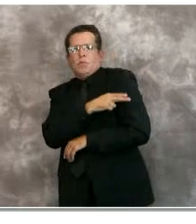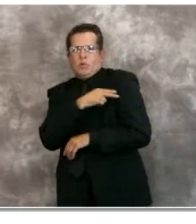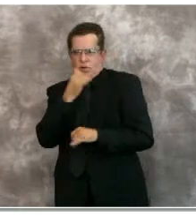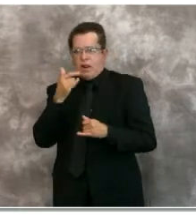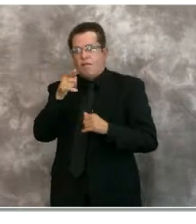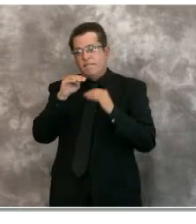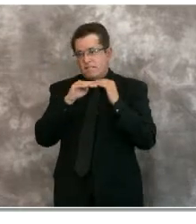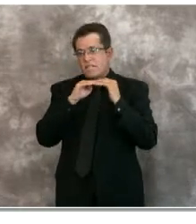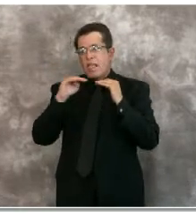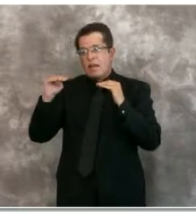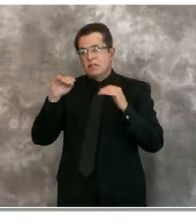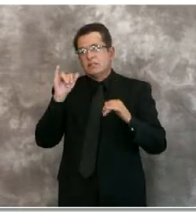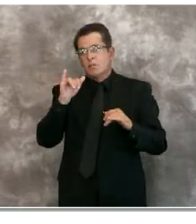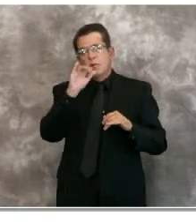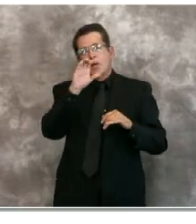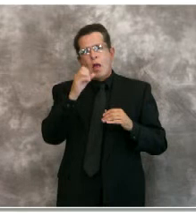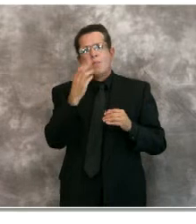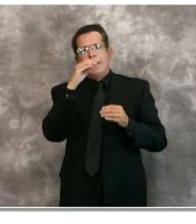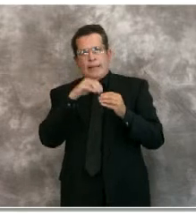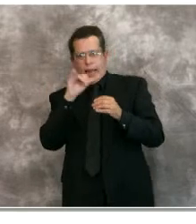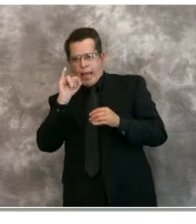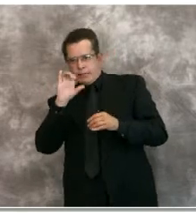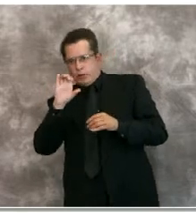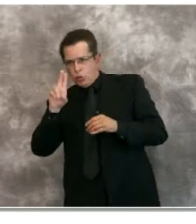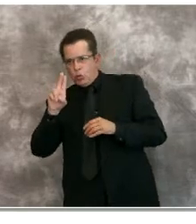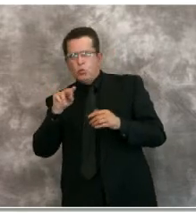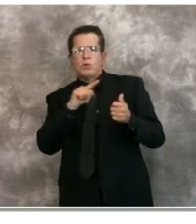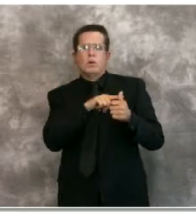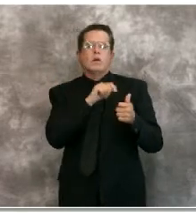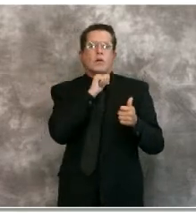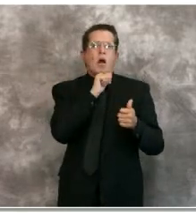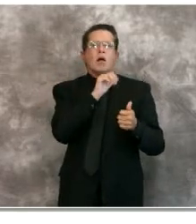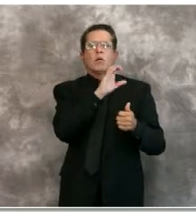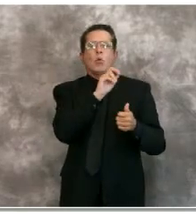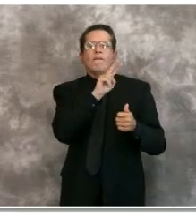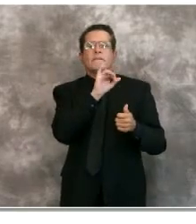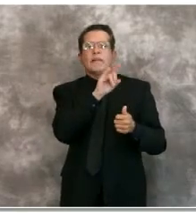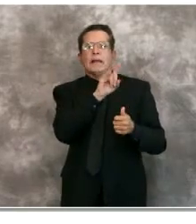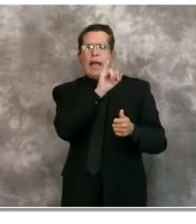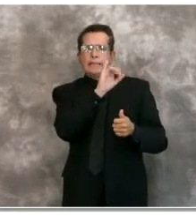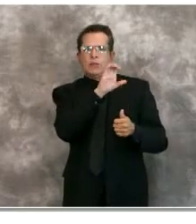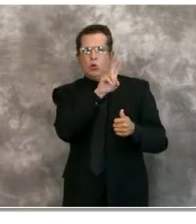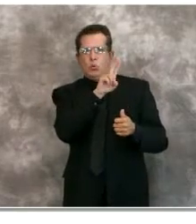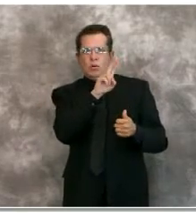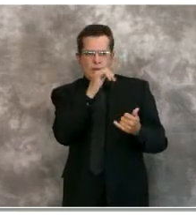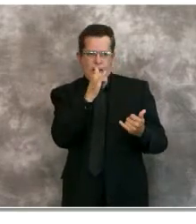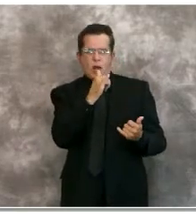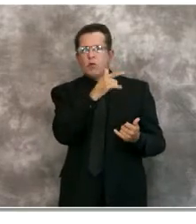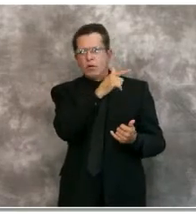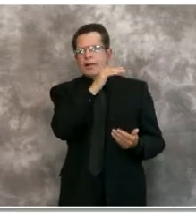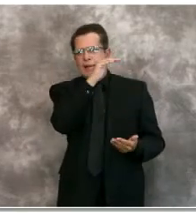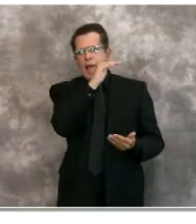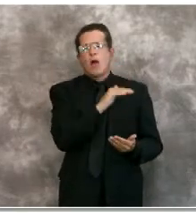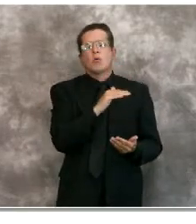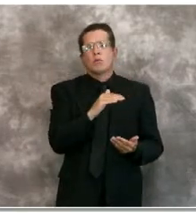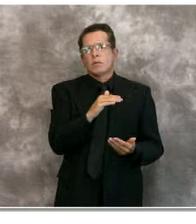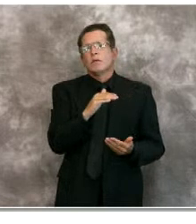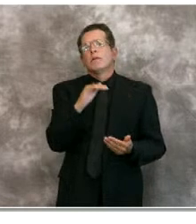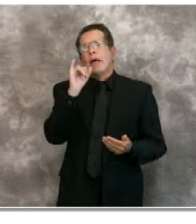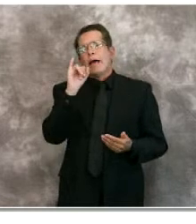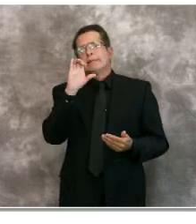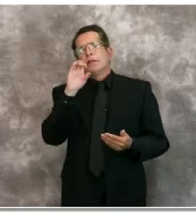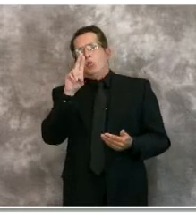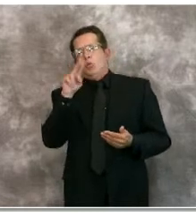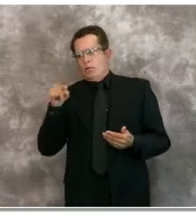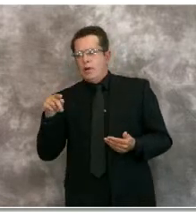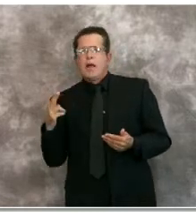have our COVID-related in ICU, our non-COVID-related ICUs down a little bit from yesterday, non-ICUs up a little